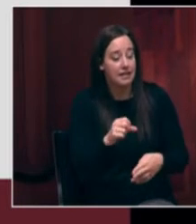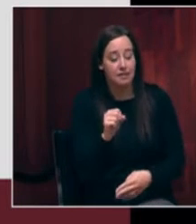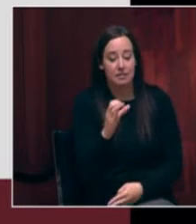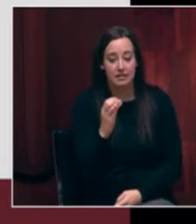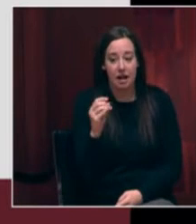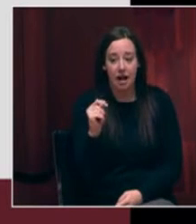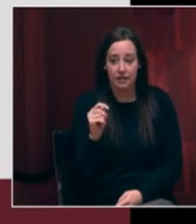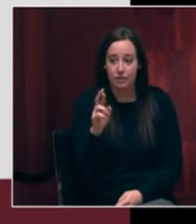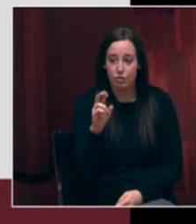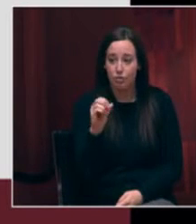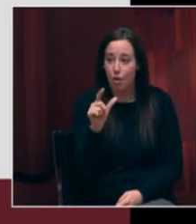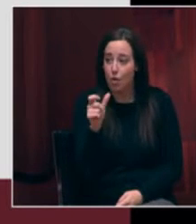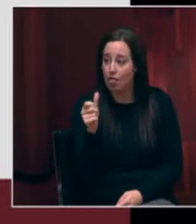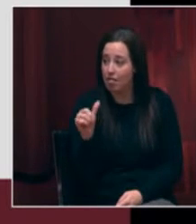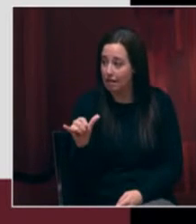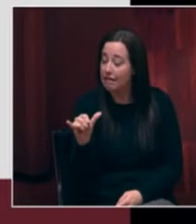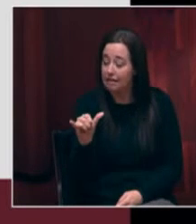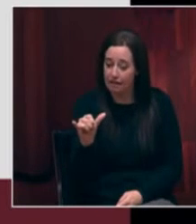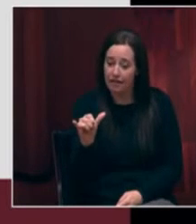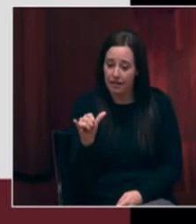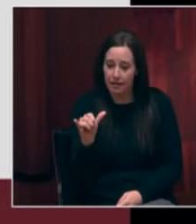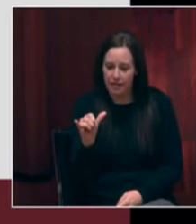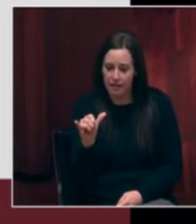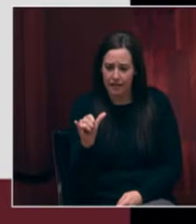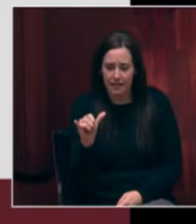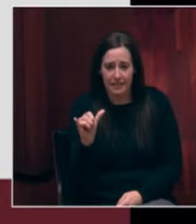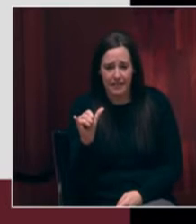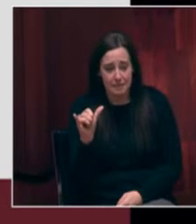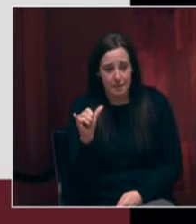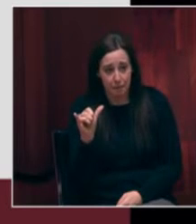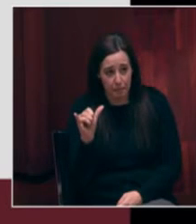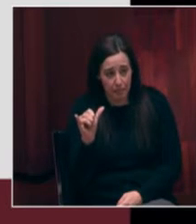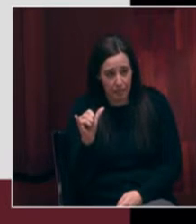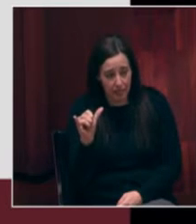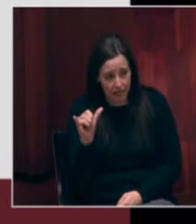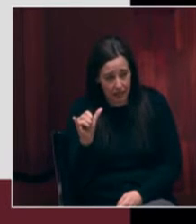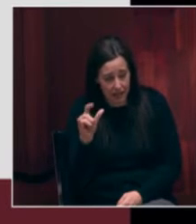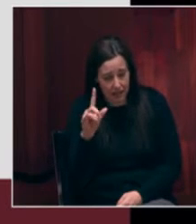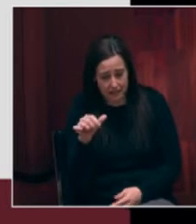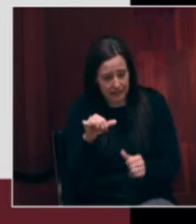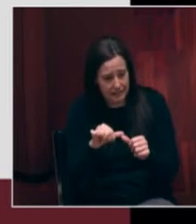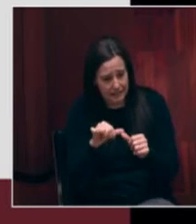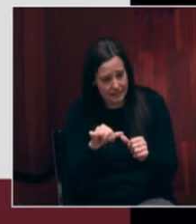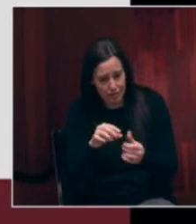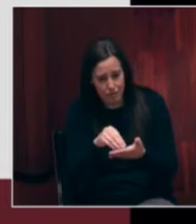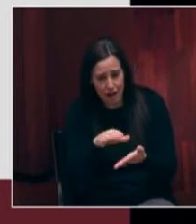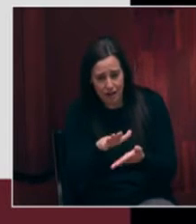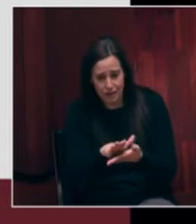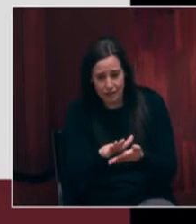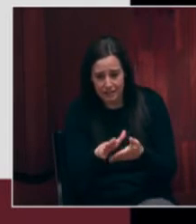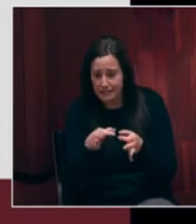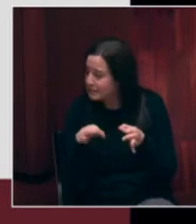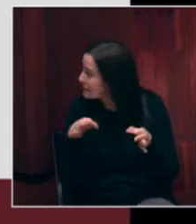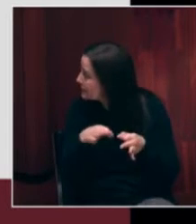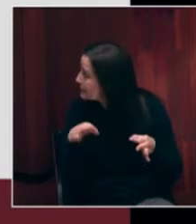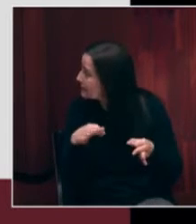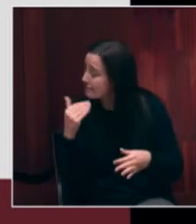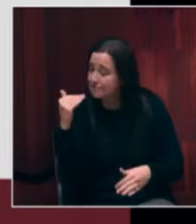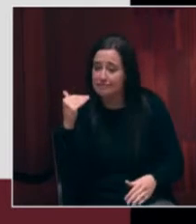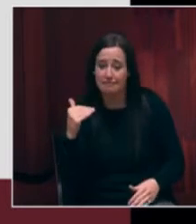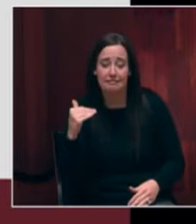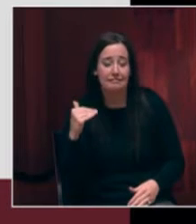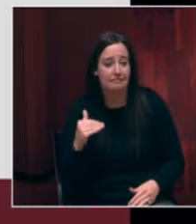My main area is spelled out right in the name, transfer and disposition of records into the record centers. I came on